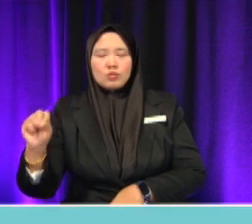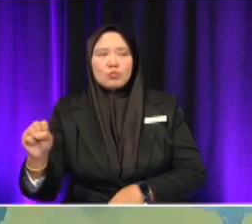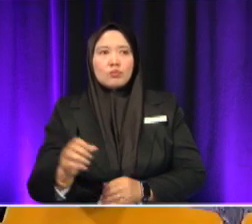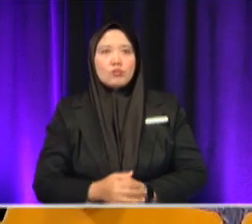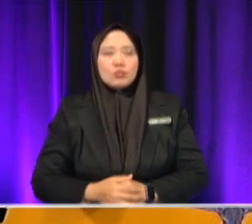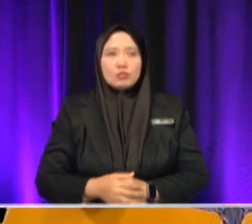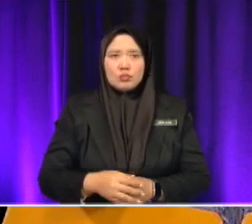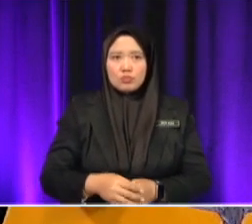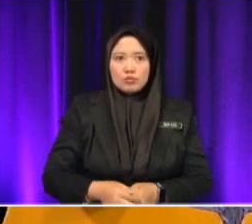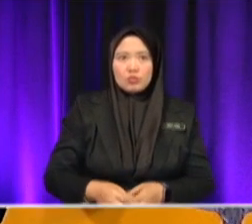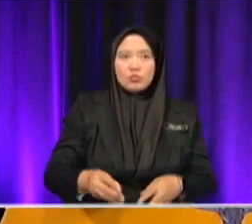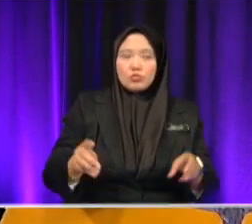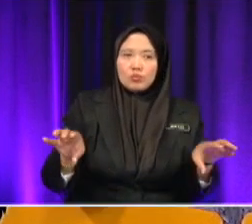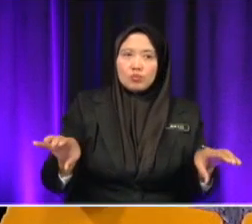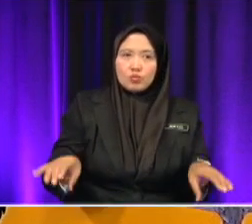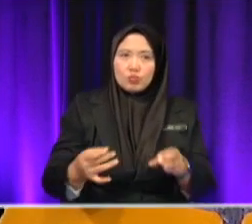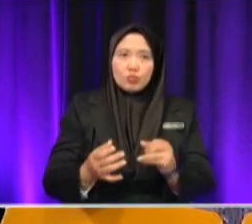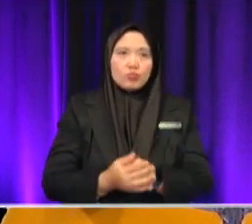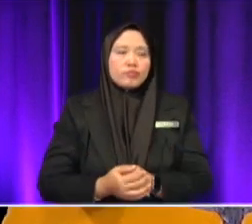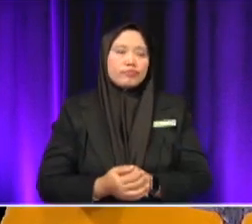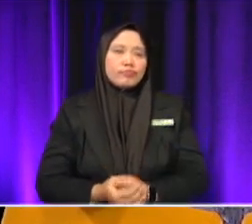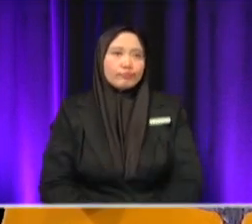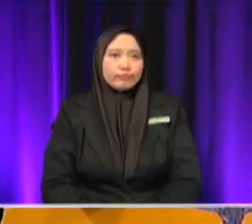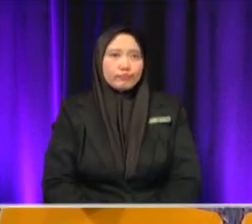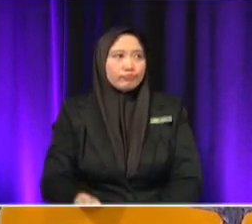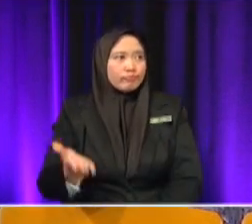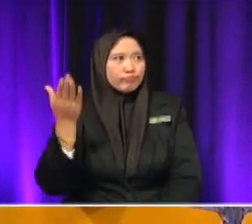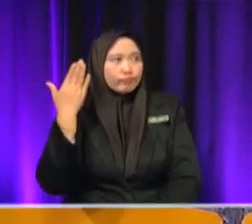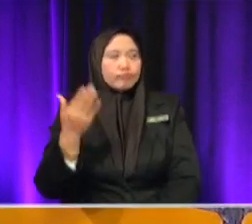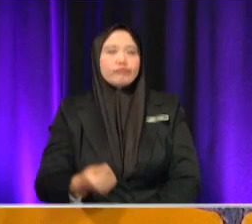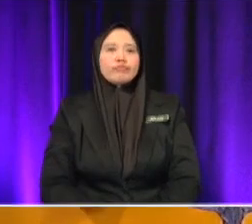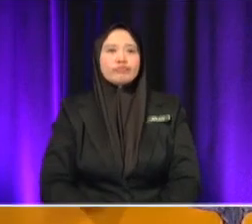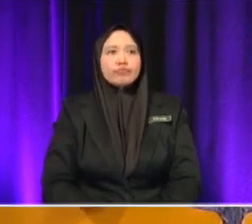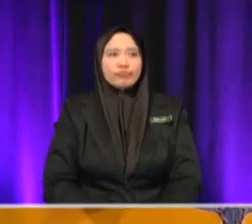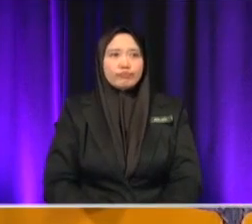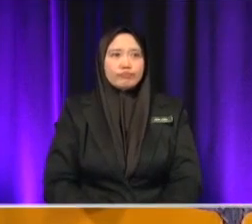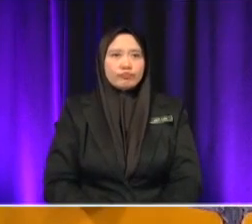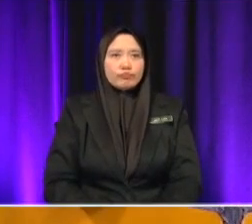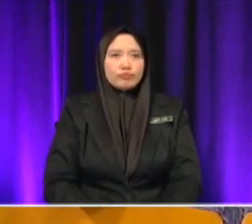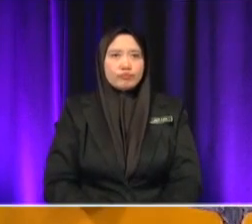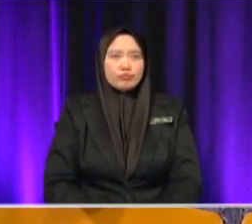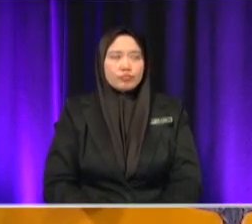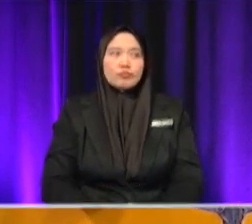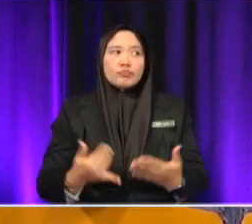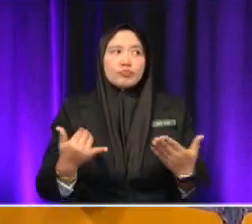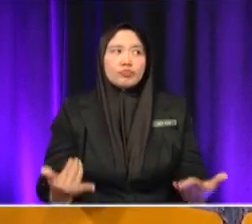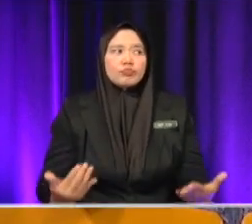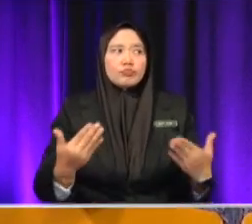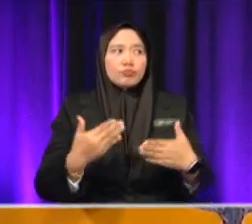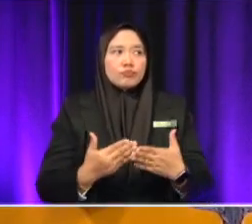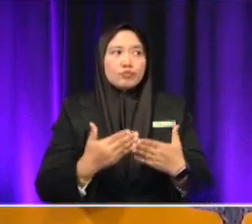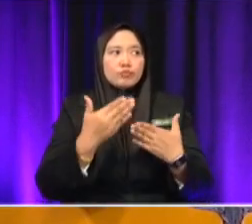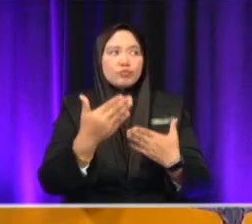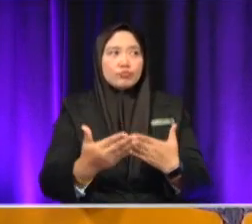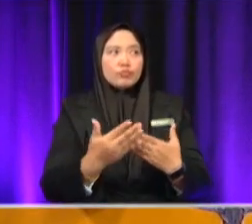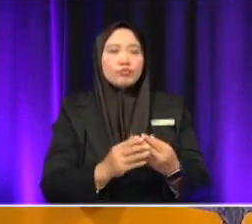charity handles stuff. So that's why the answer is B for number 4. Right. Okay, so now we are moving on to number 5.